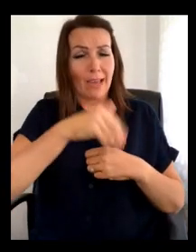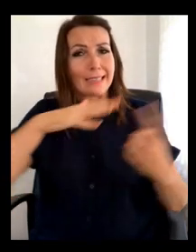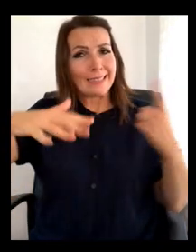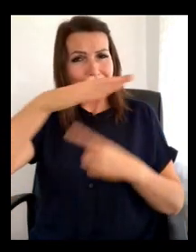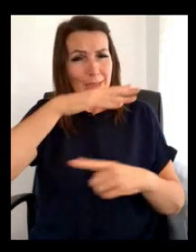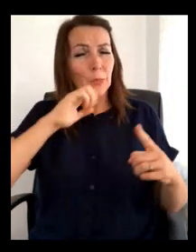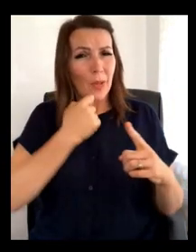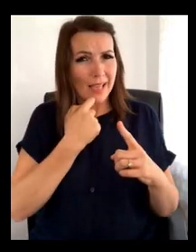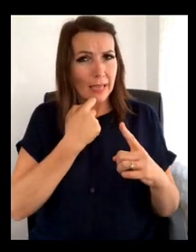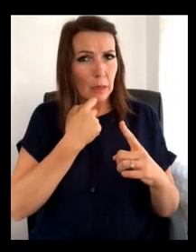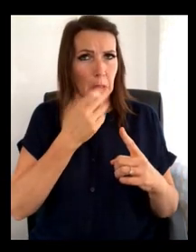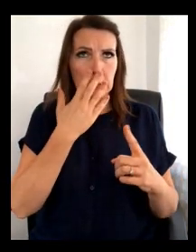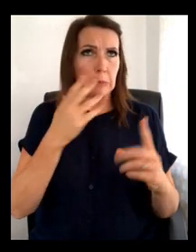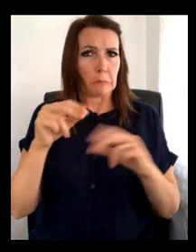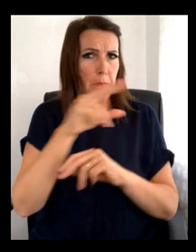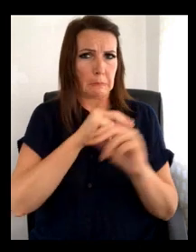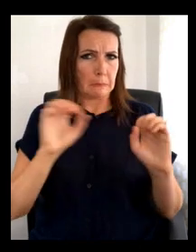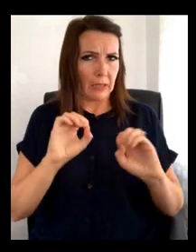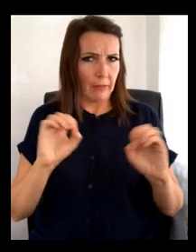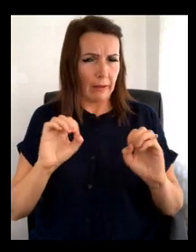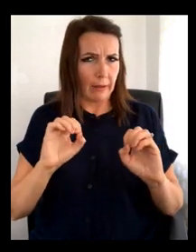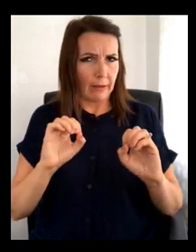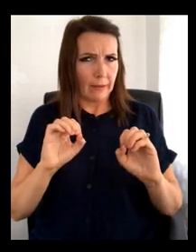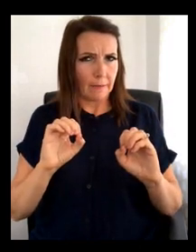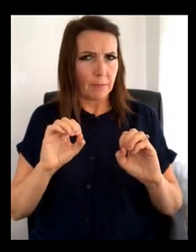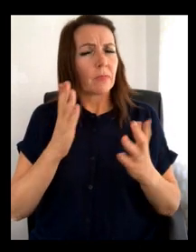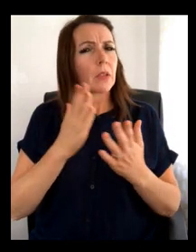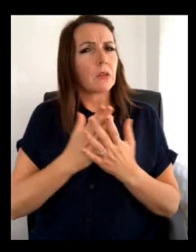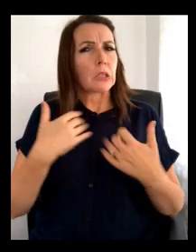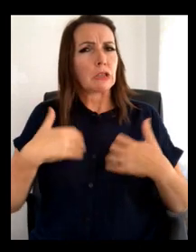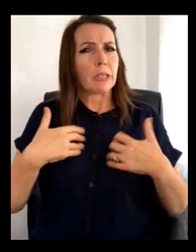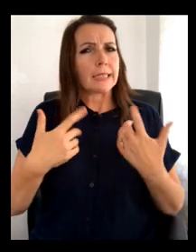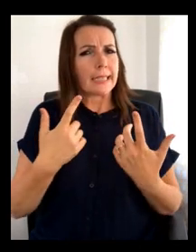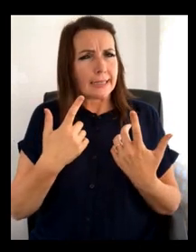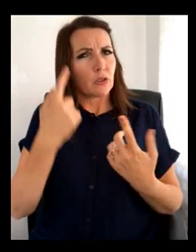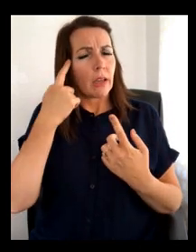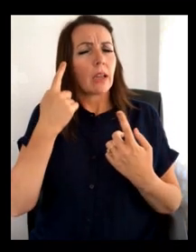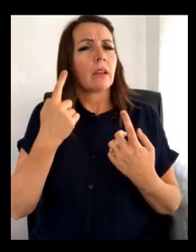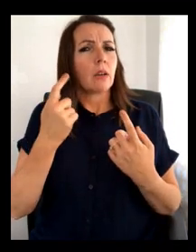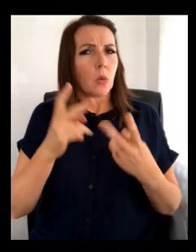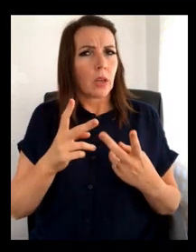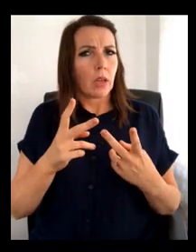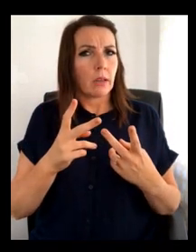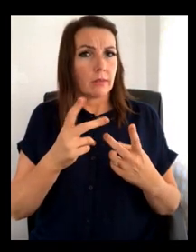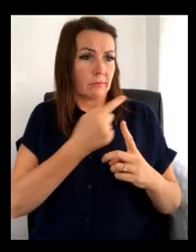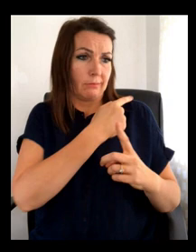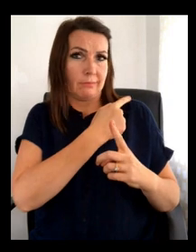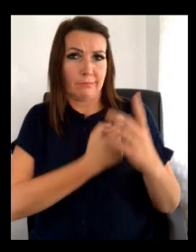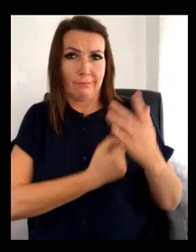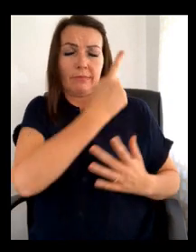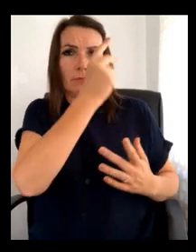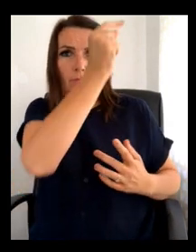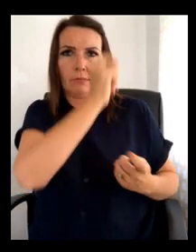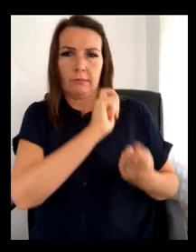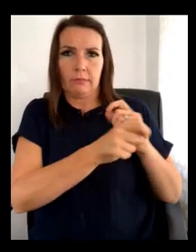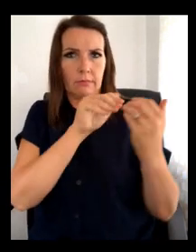it's wonderful to have in living memory an example of, hey, you can pivot quickly. I will say